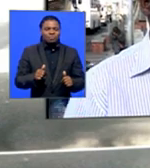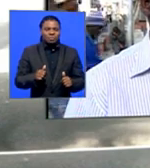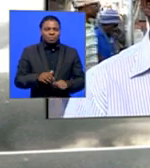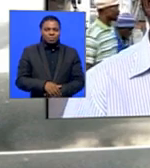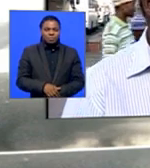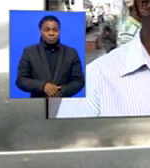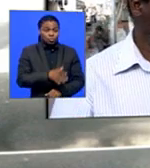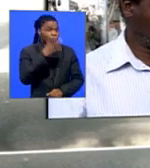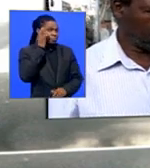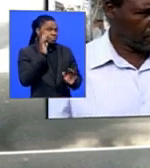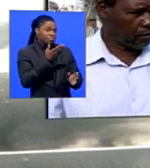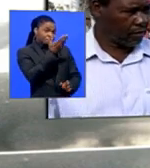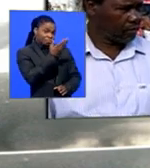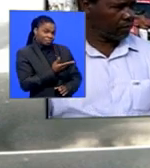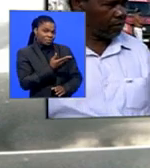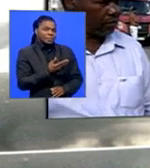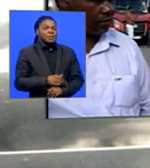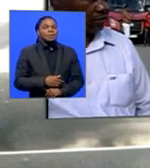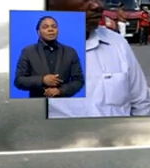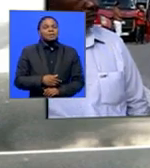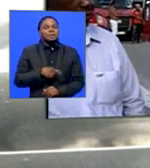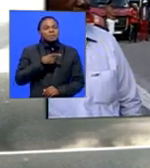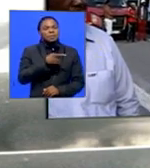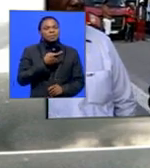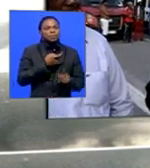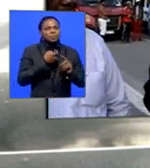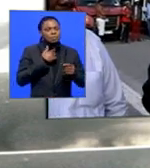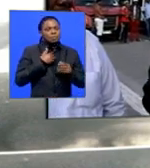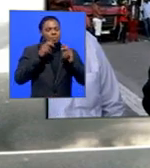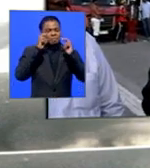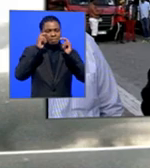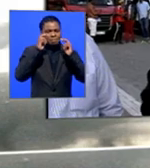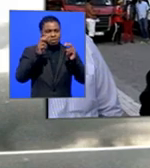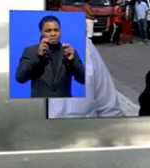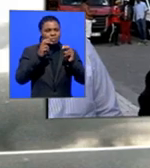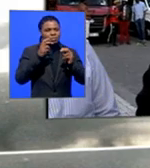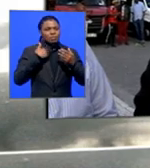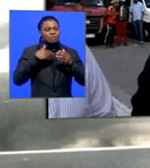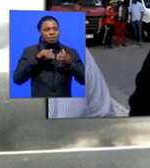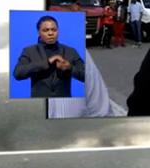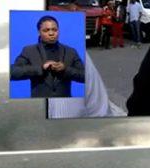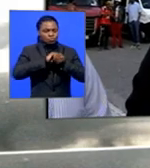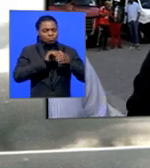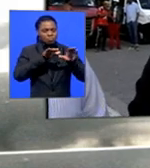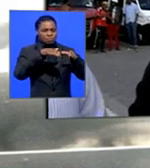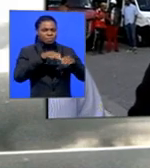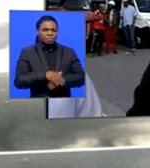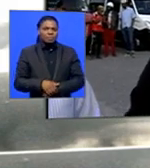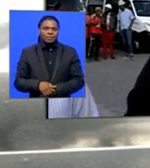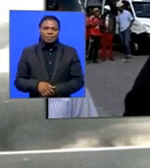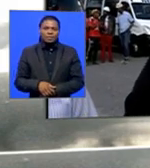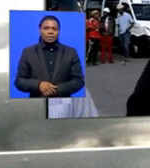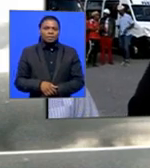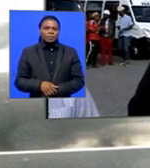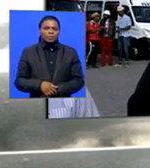Okay, there we heard it from Mr. Martin Tomela of the Gabi Bus Operators Association. En